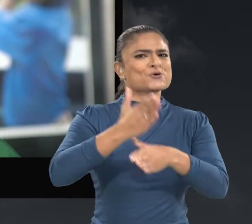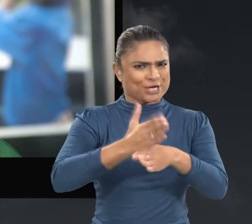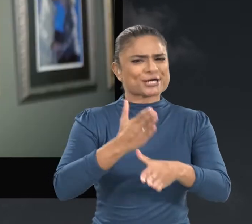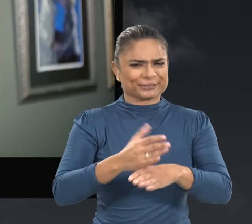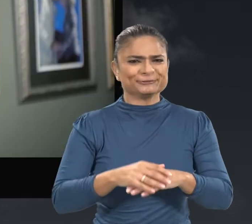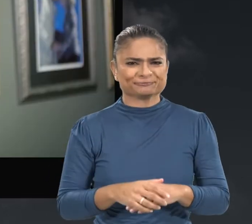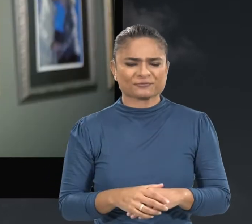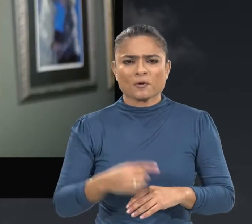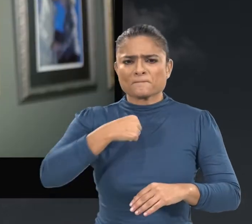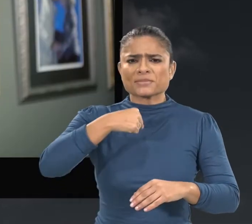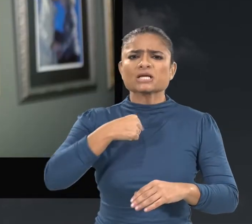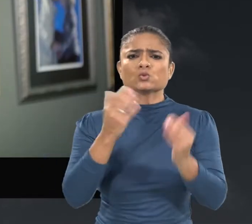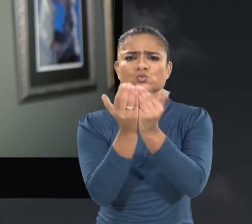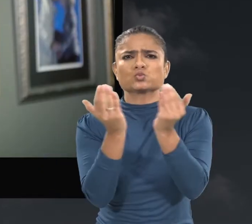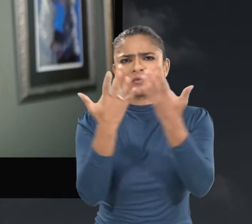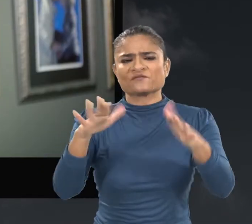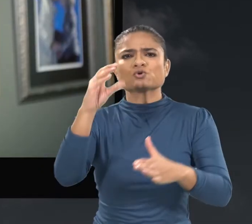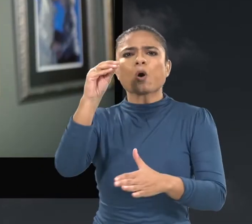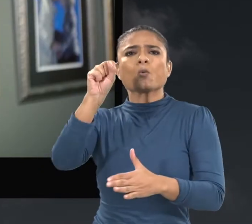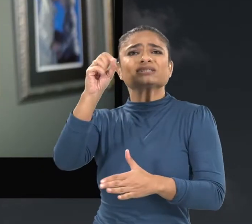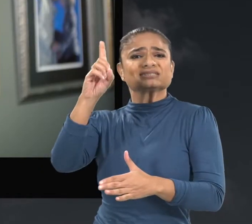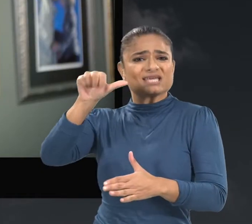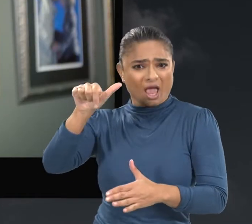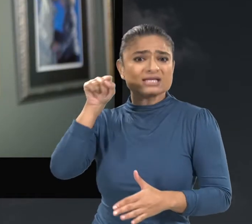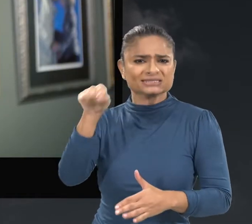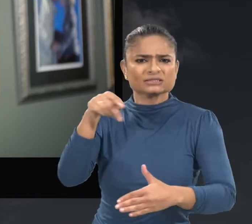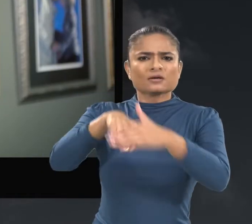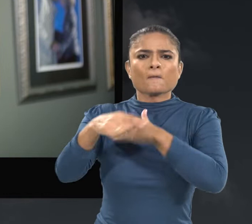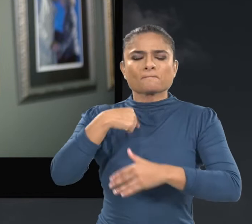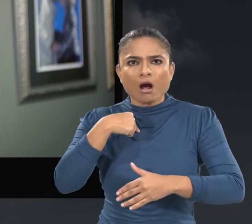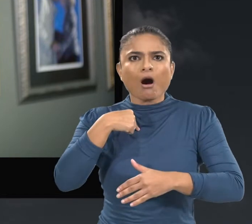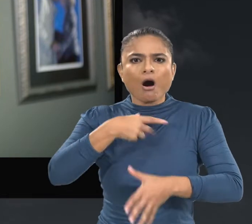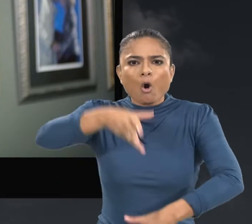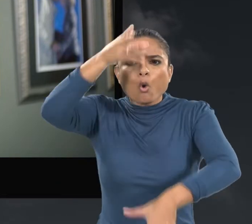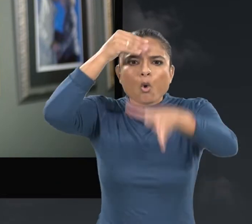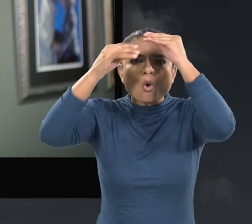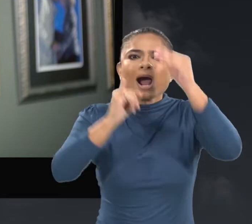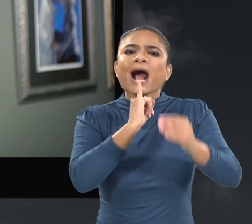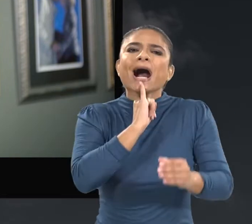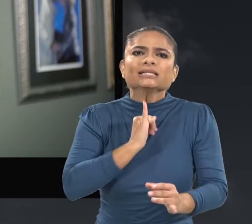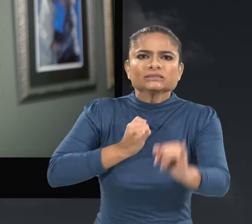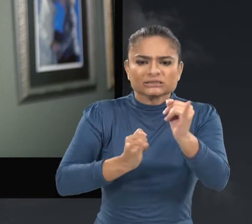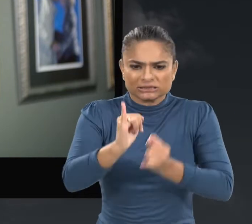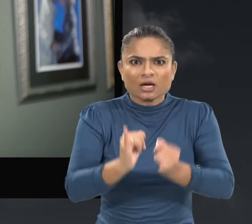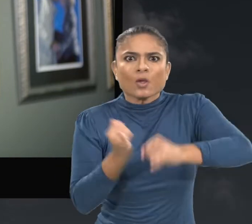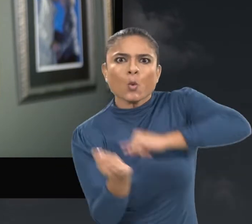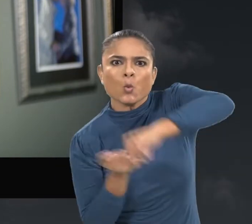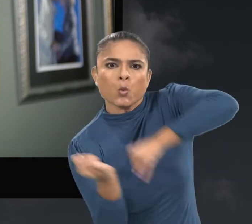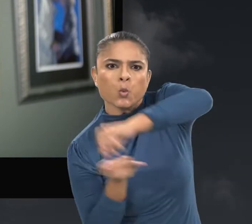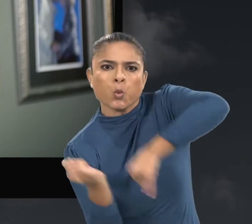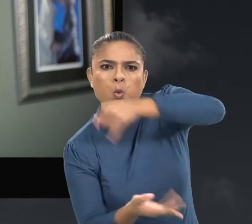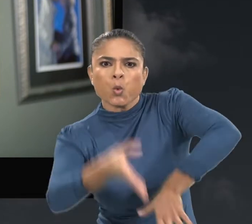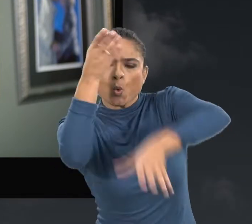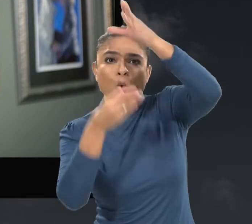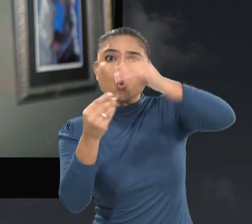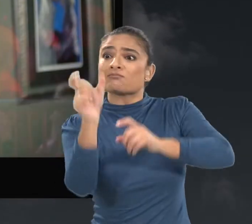akataspane anikeleza ku Jesus school kimuke studied in ice skating, the speed